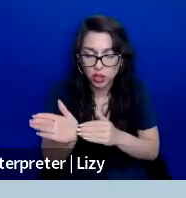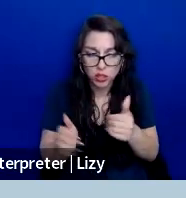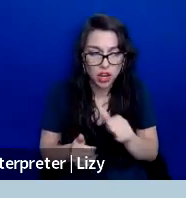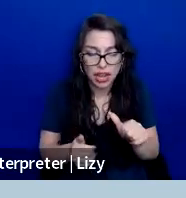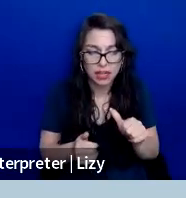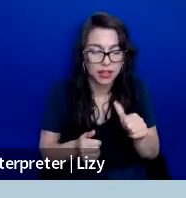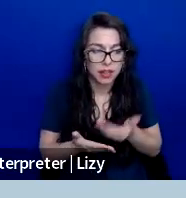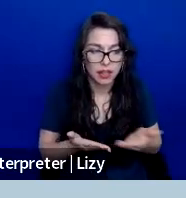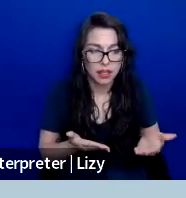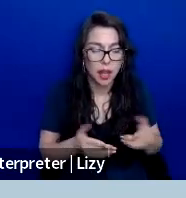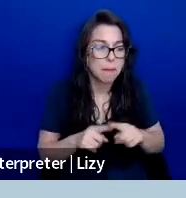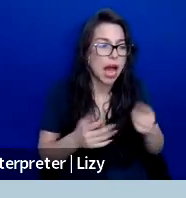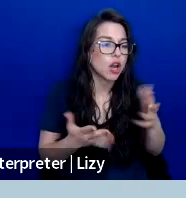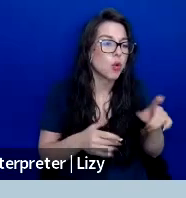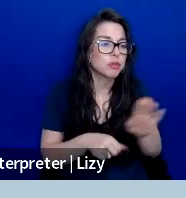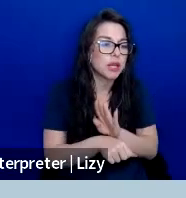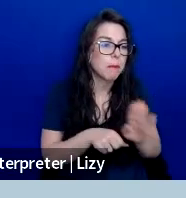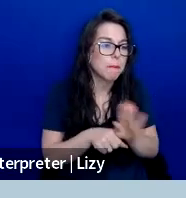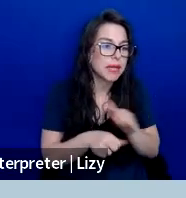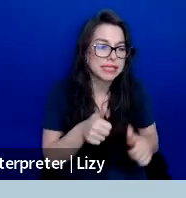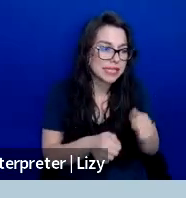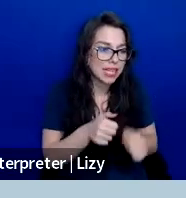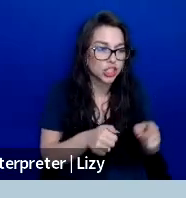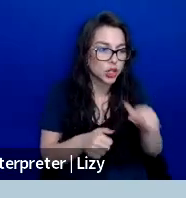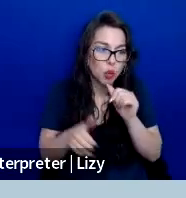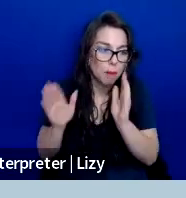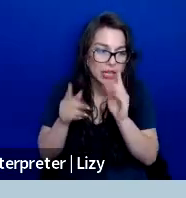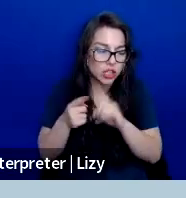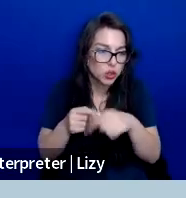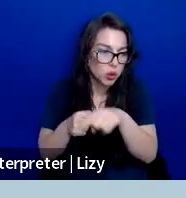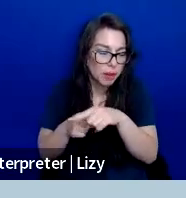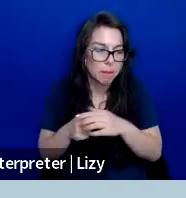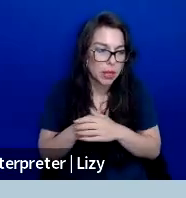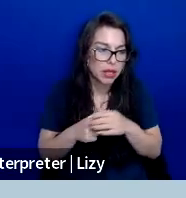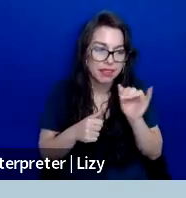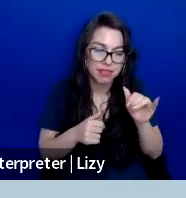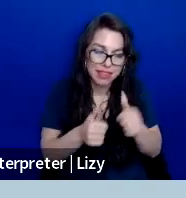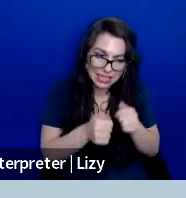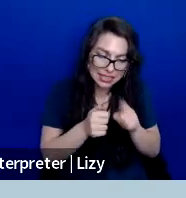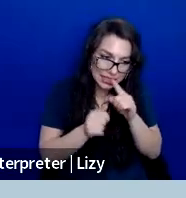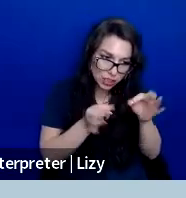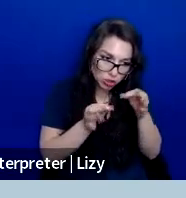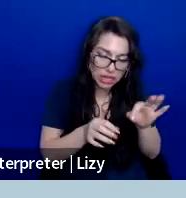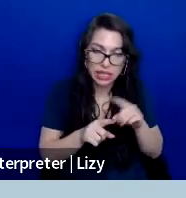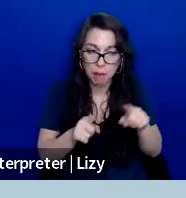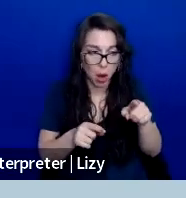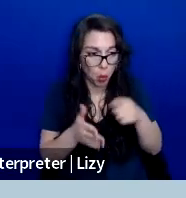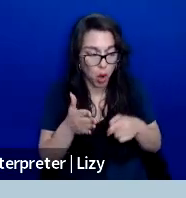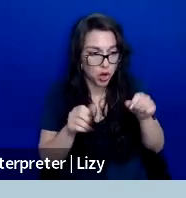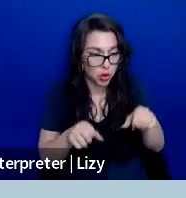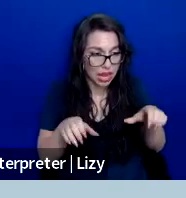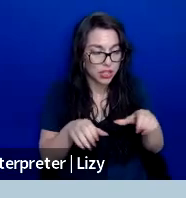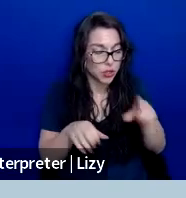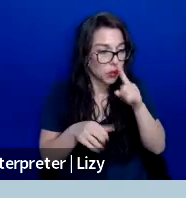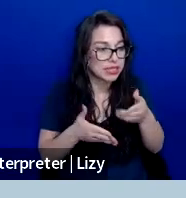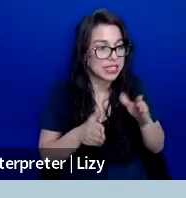busy texting that you're not paying attention to him? It'd be distracting. But what I can do is let you instant